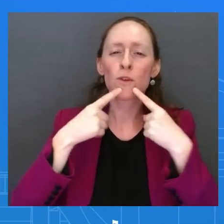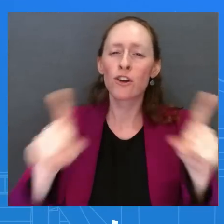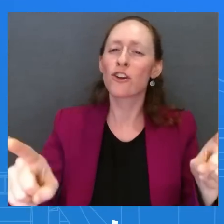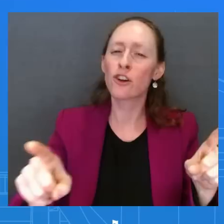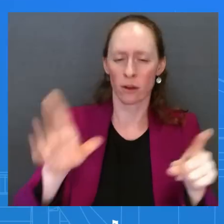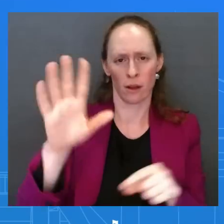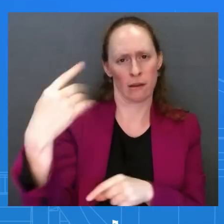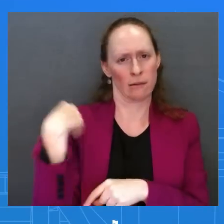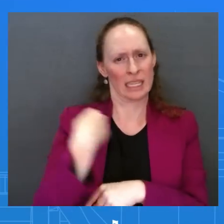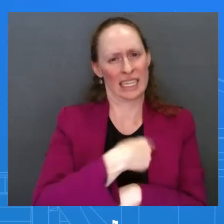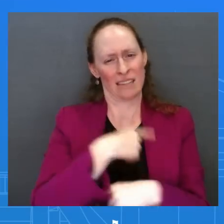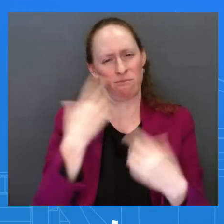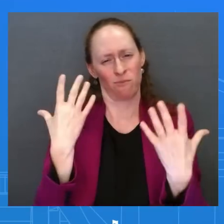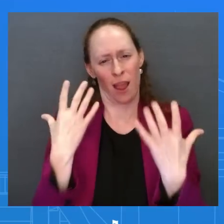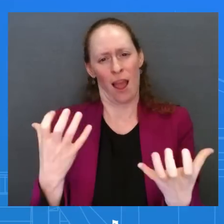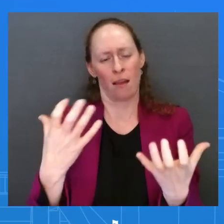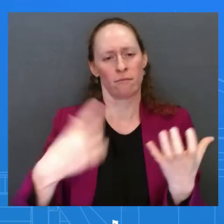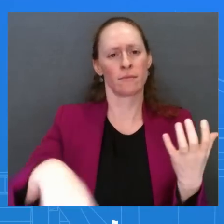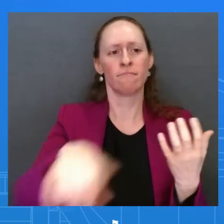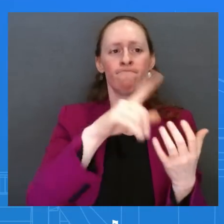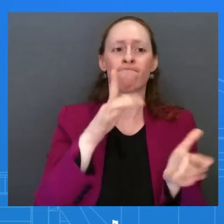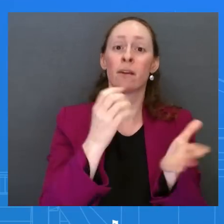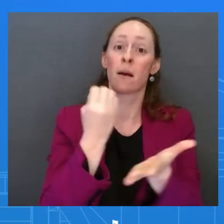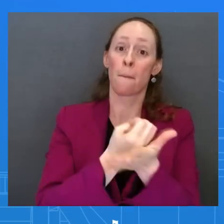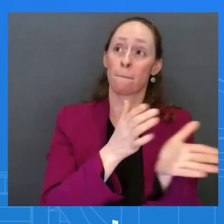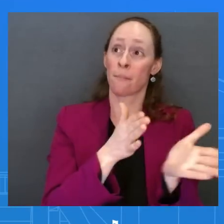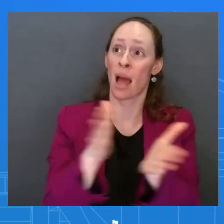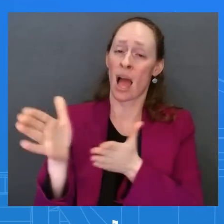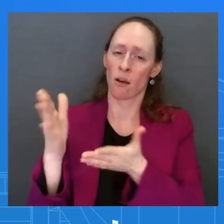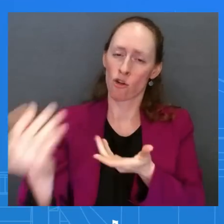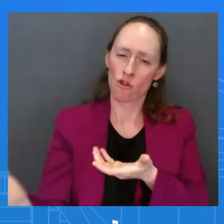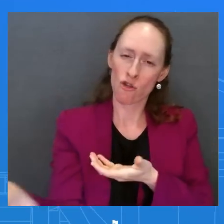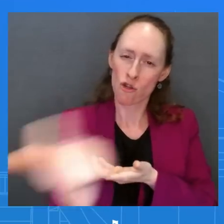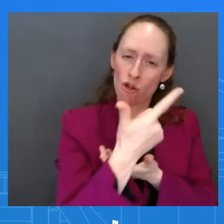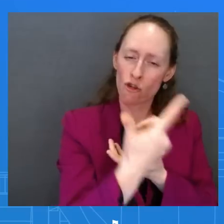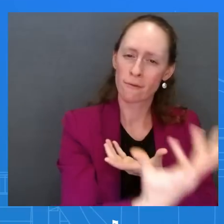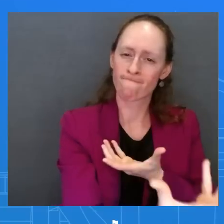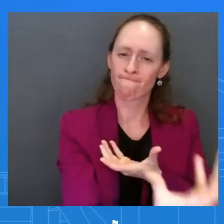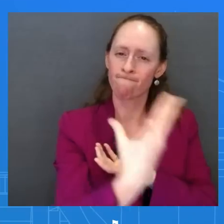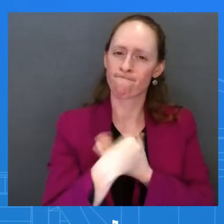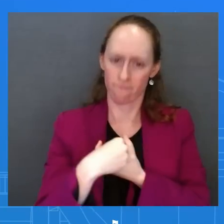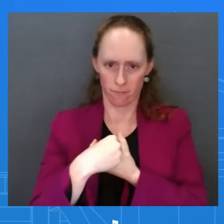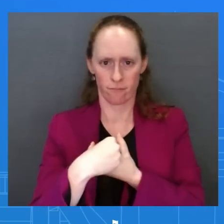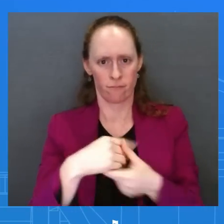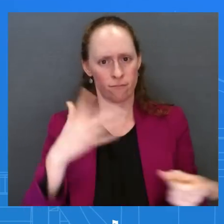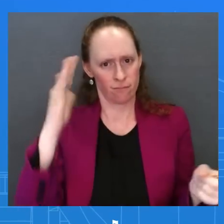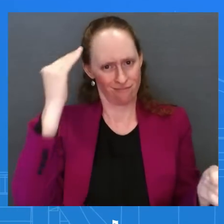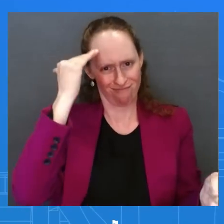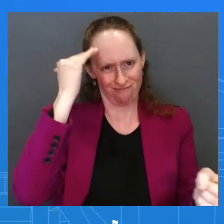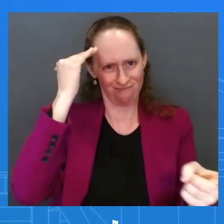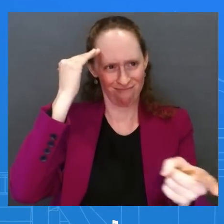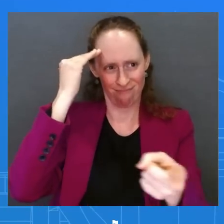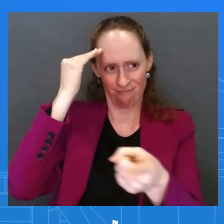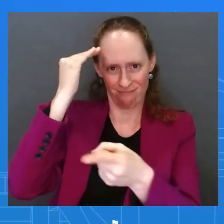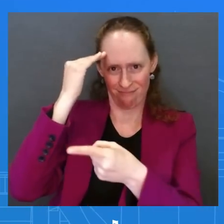what we have we've seen from what the president has been able to deliver in the last 2 years is an economy that's getting back on its feet, an